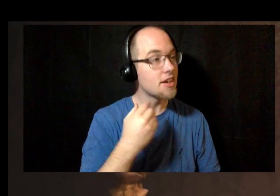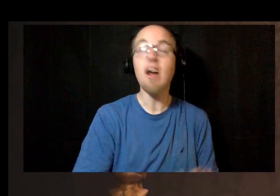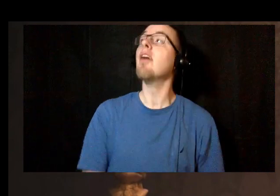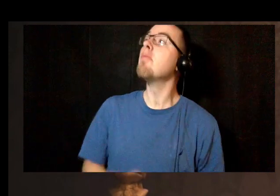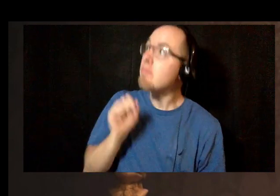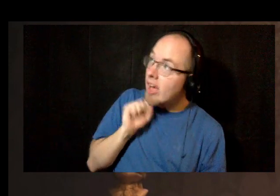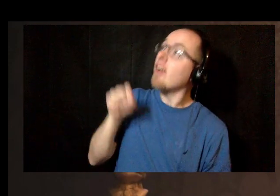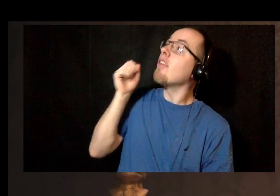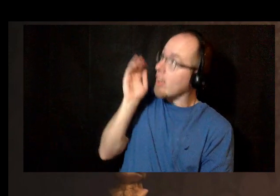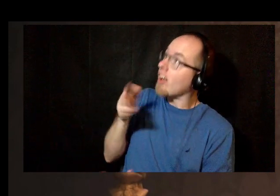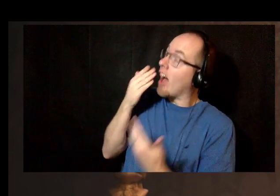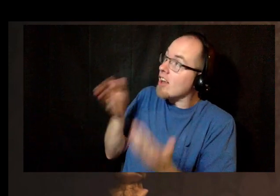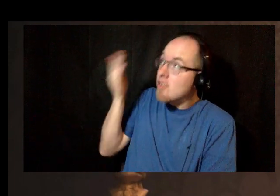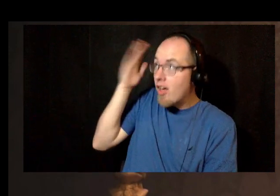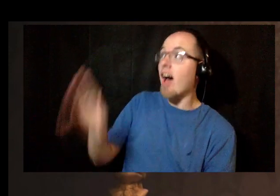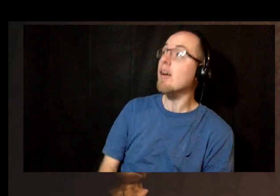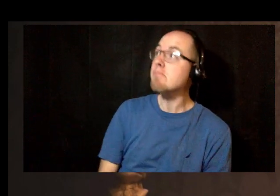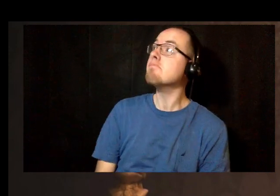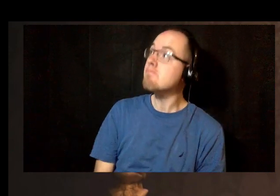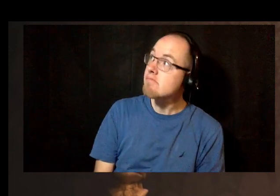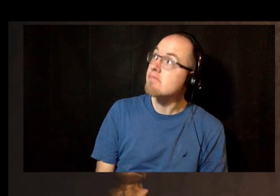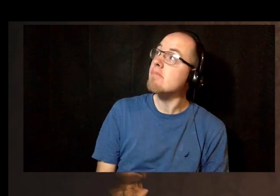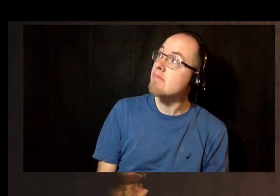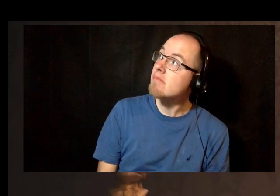sir. I did not know any of that.